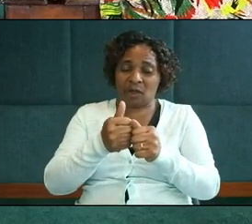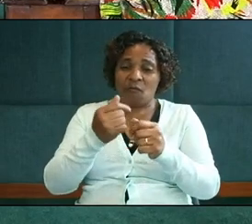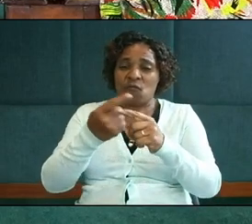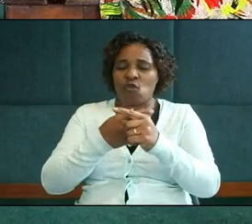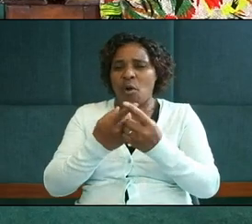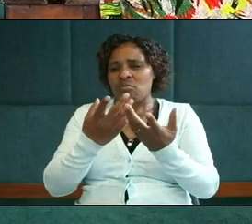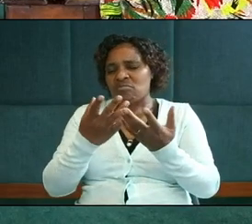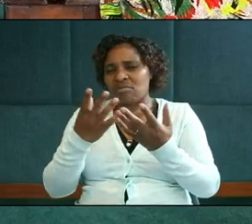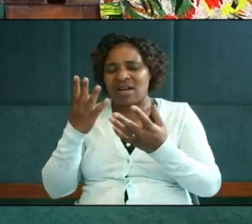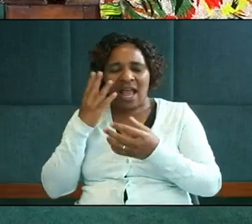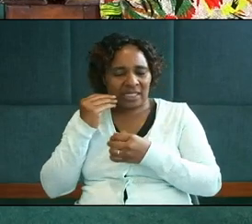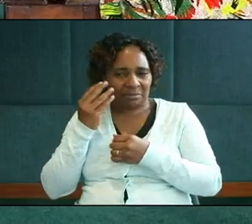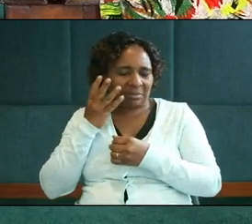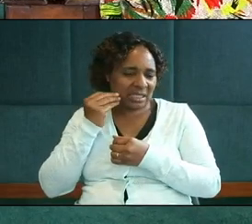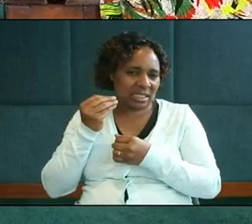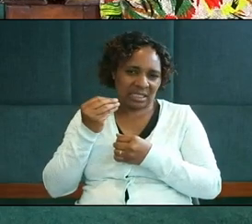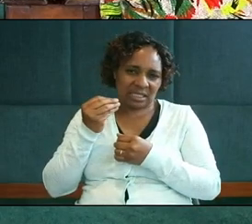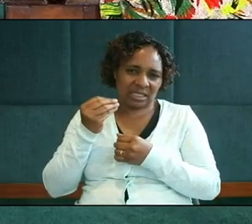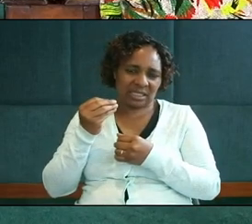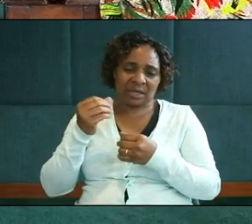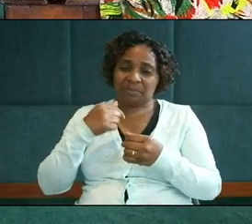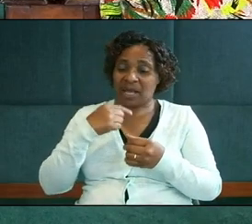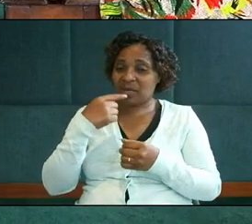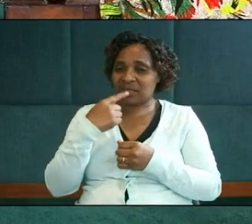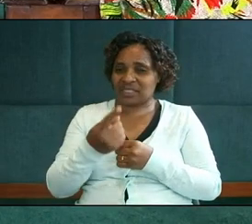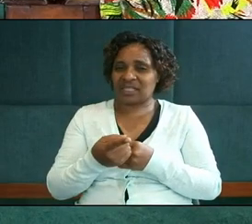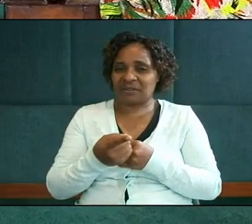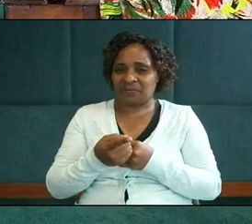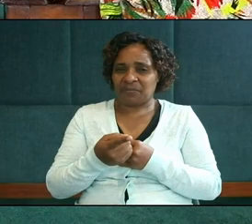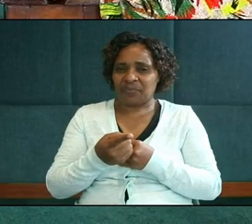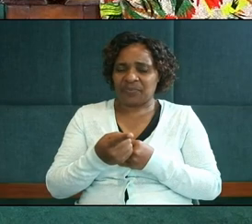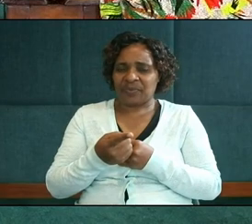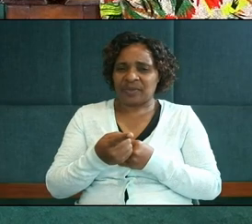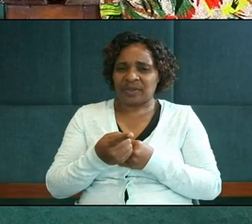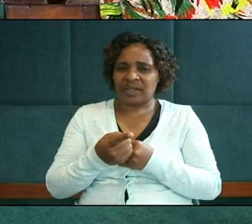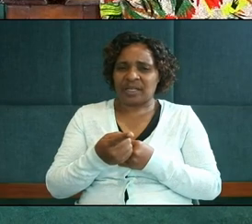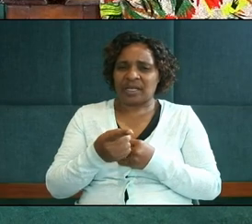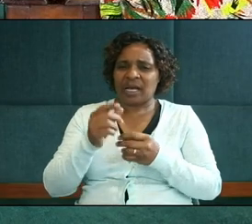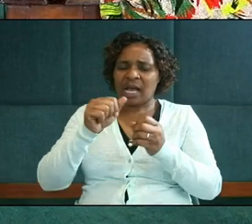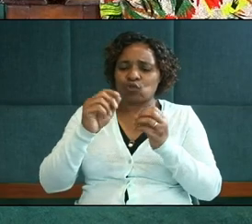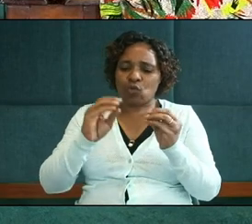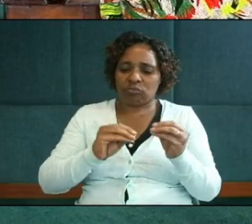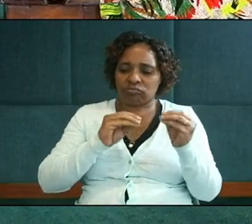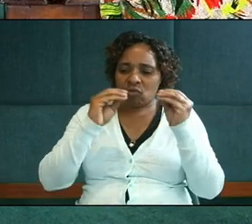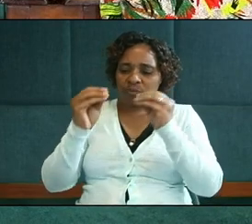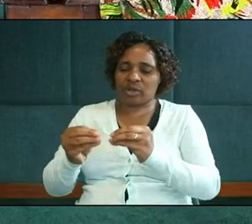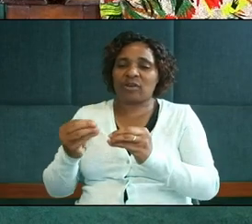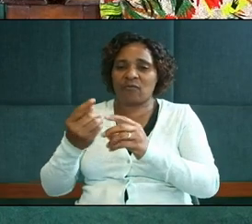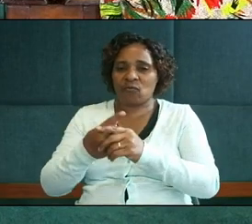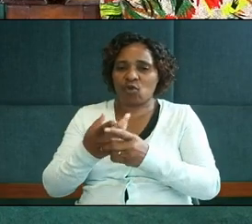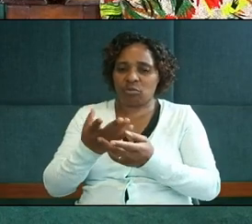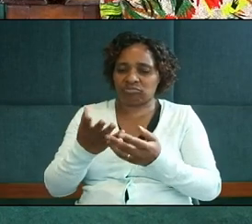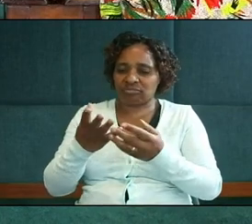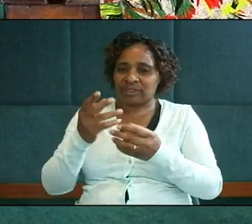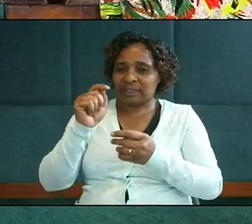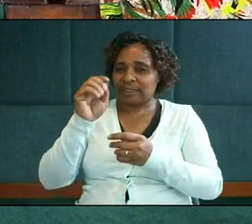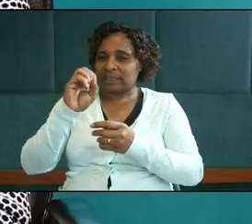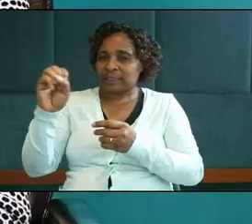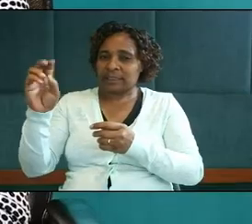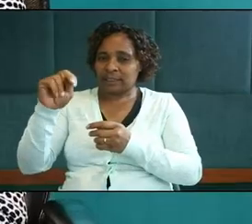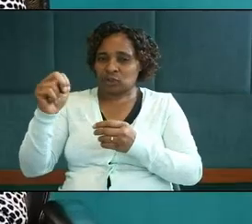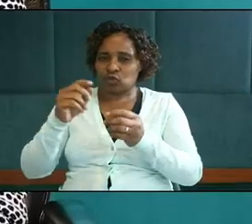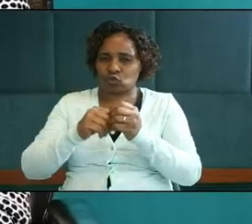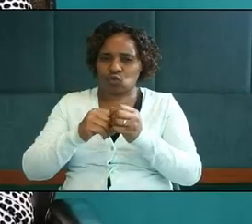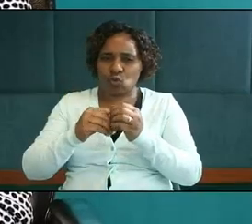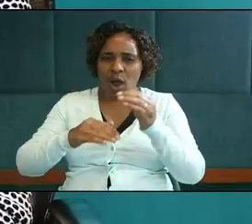from experience, I would say as you're transitioning from teenage into adulthood, then